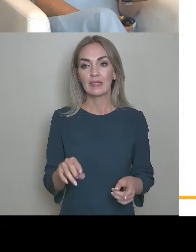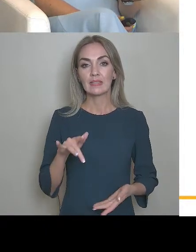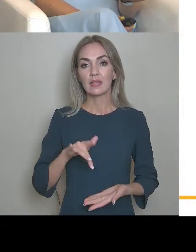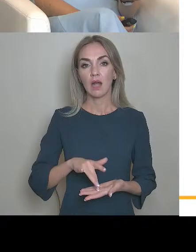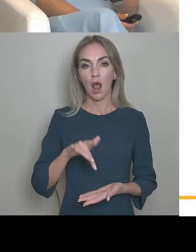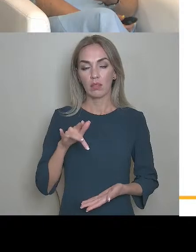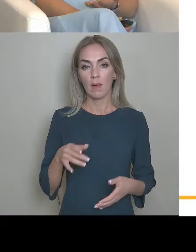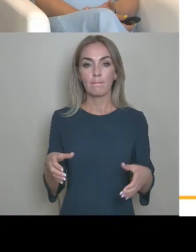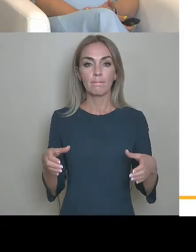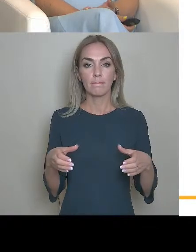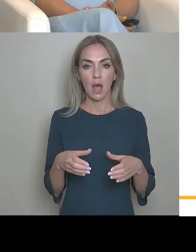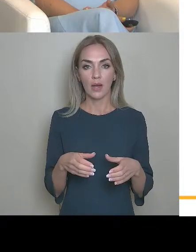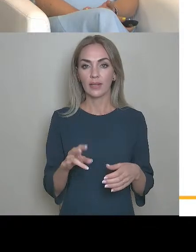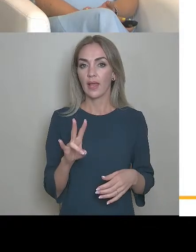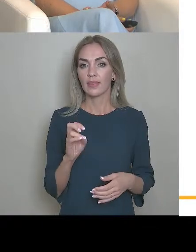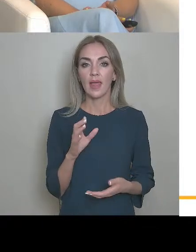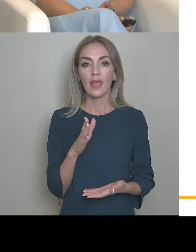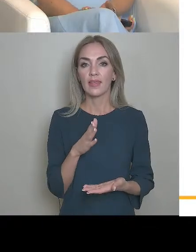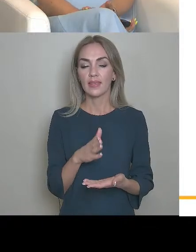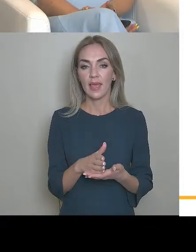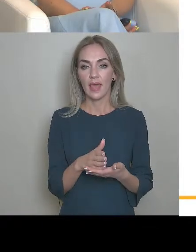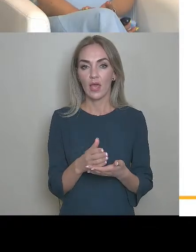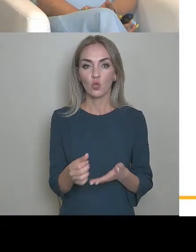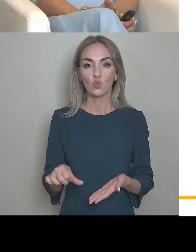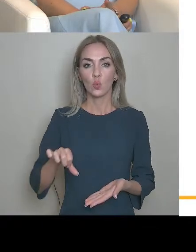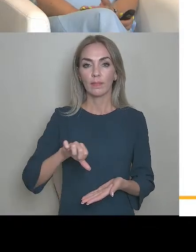and it has to be